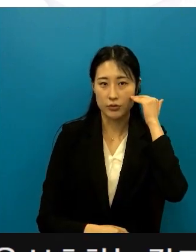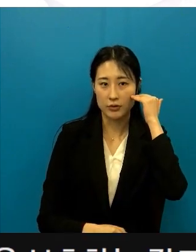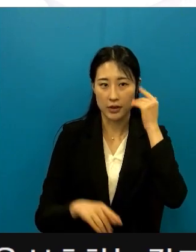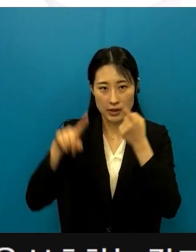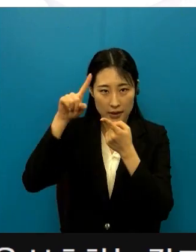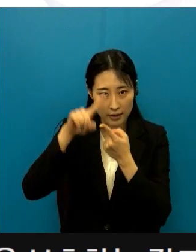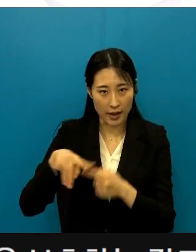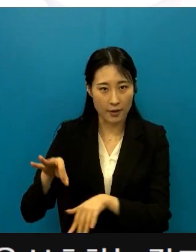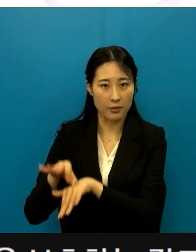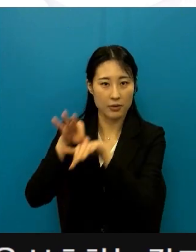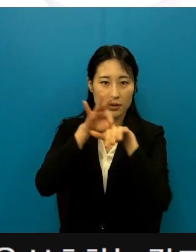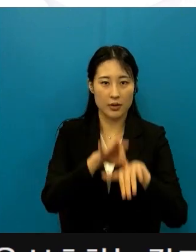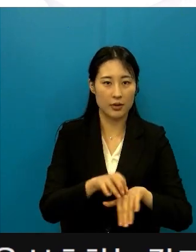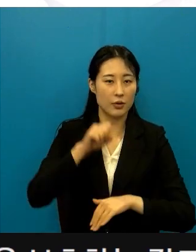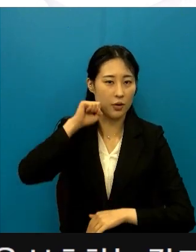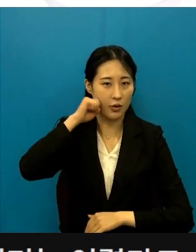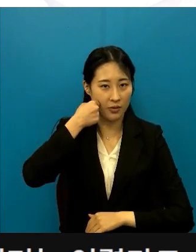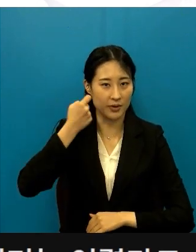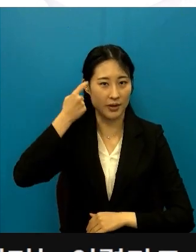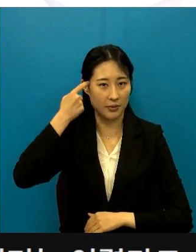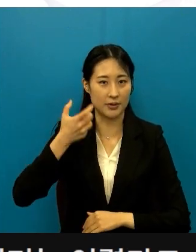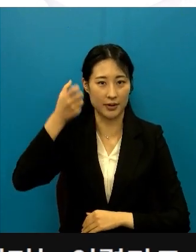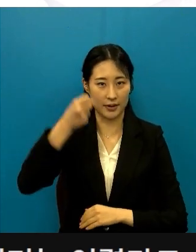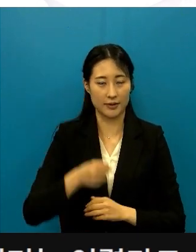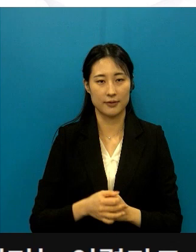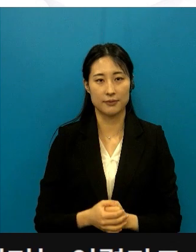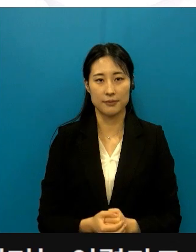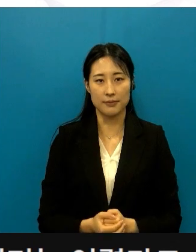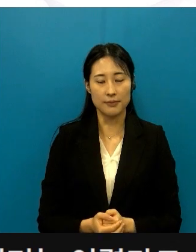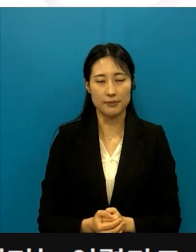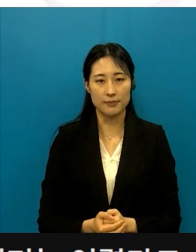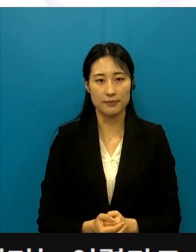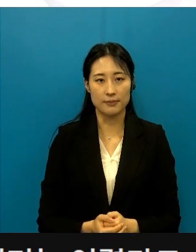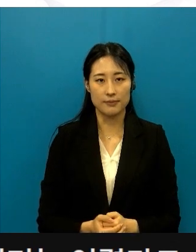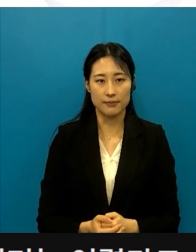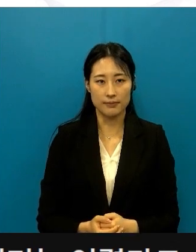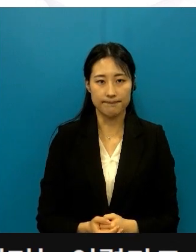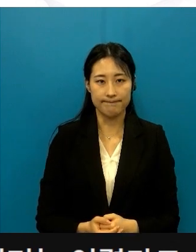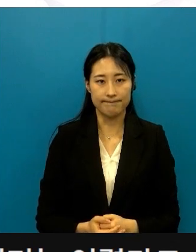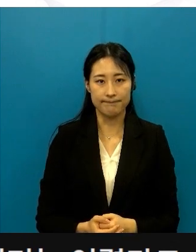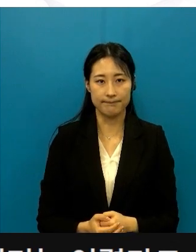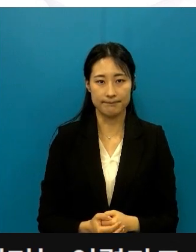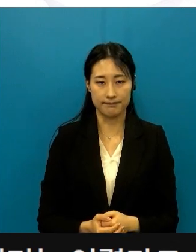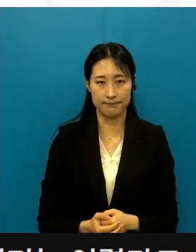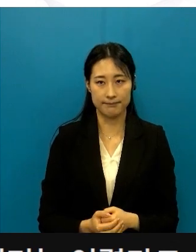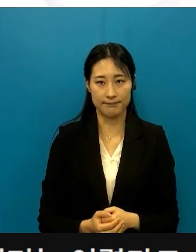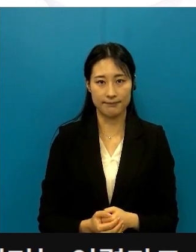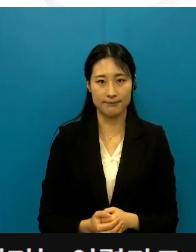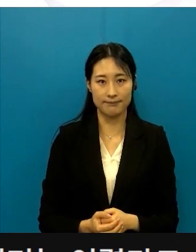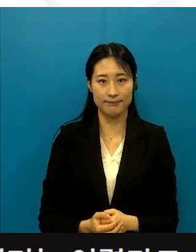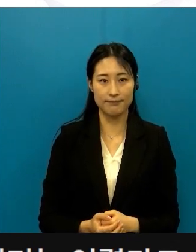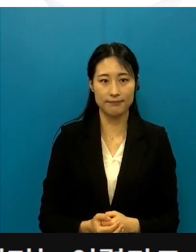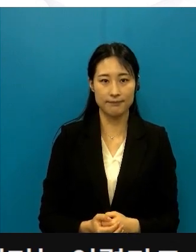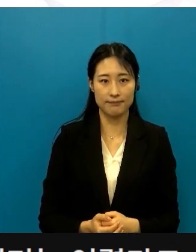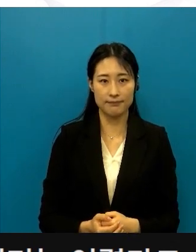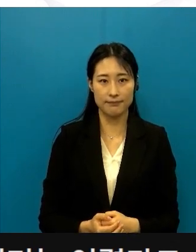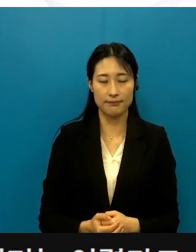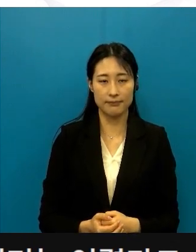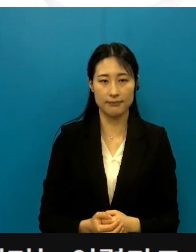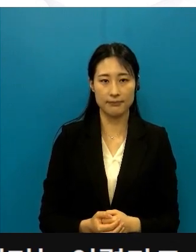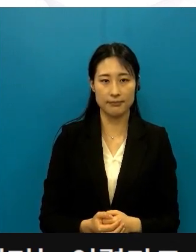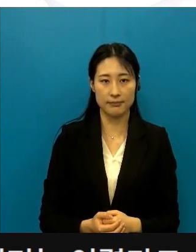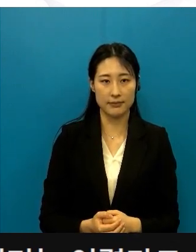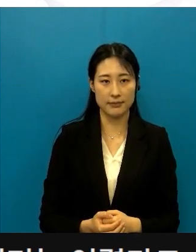society, yes, more the sustainable way of